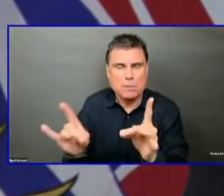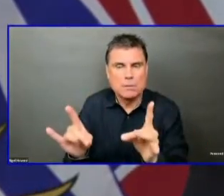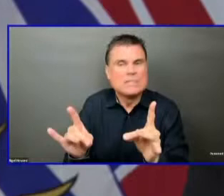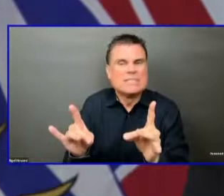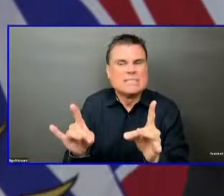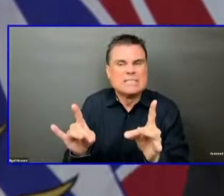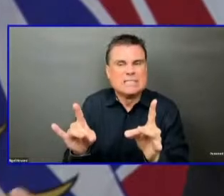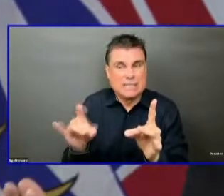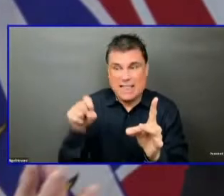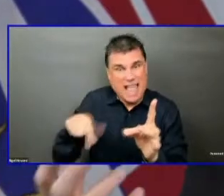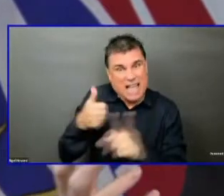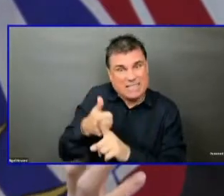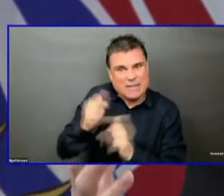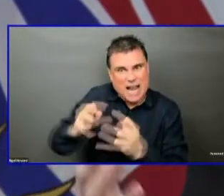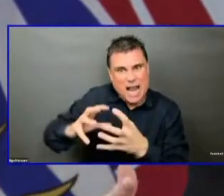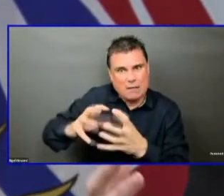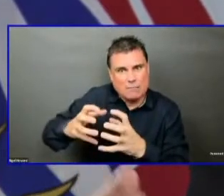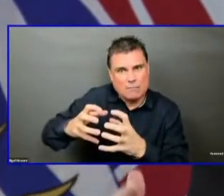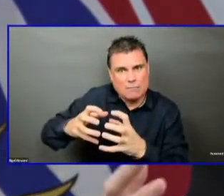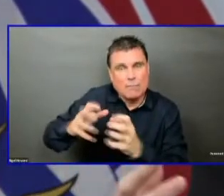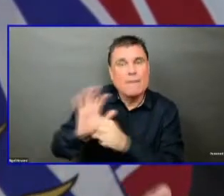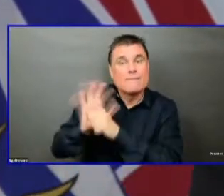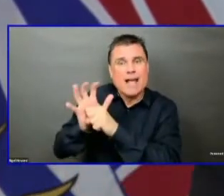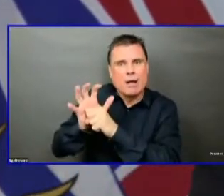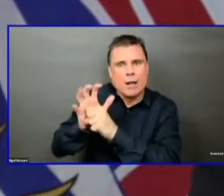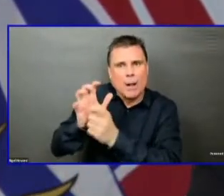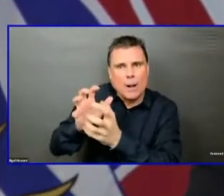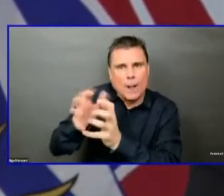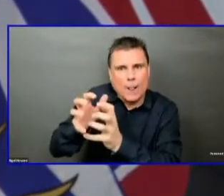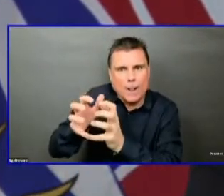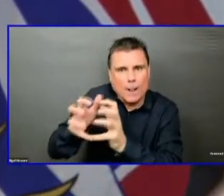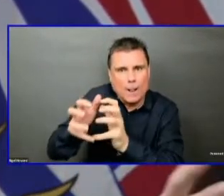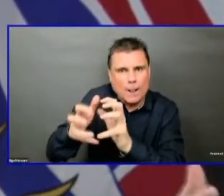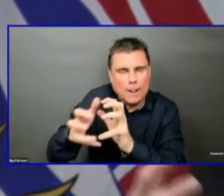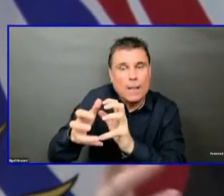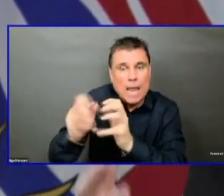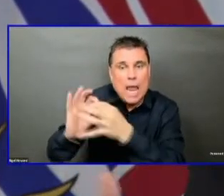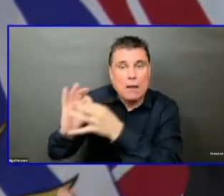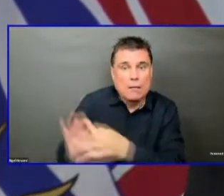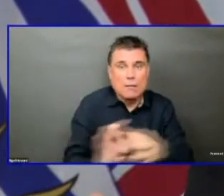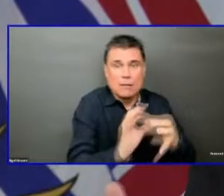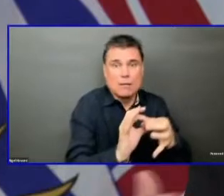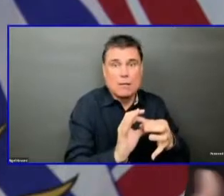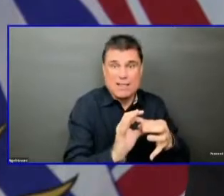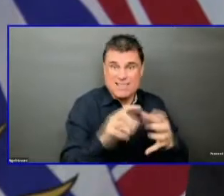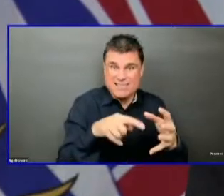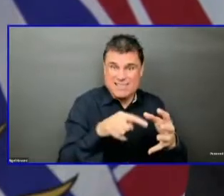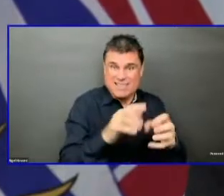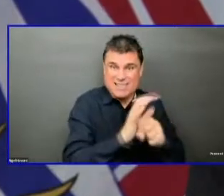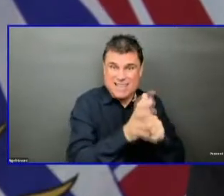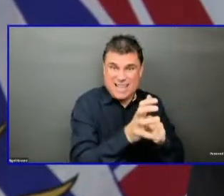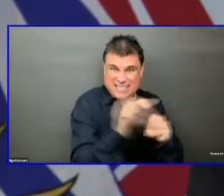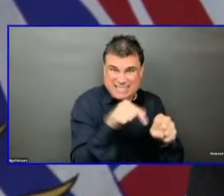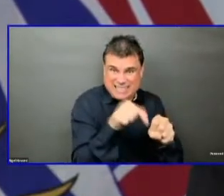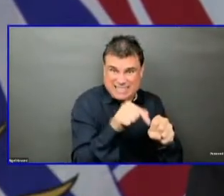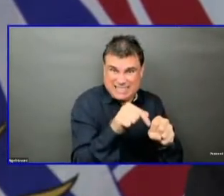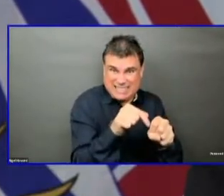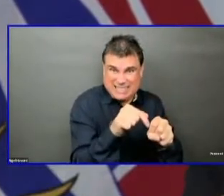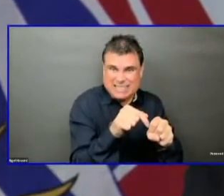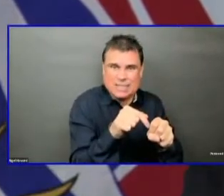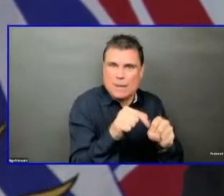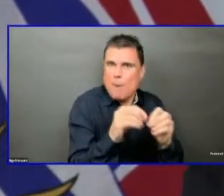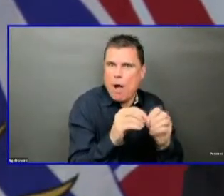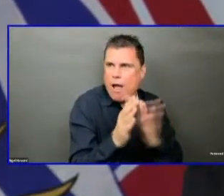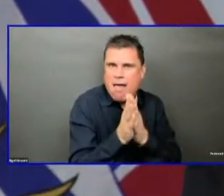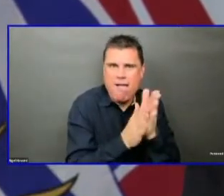to something that gives that strain of the virus opportunity over others. And so it can start to spread